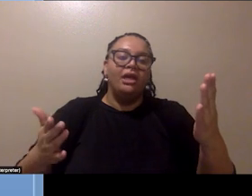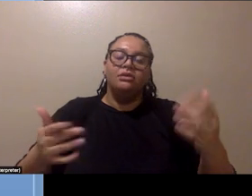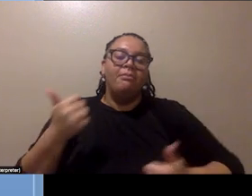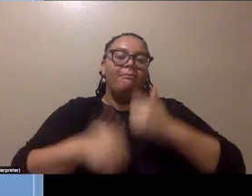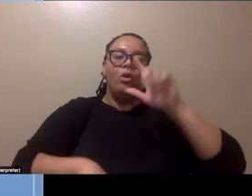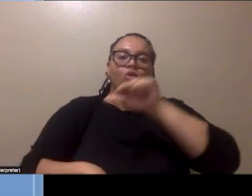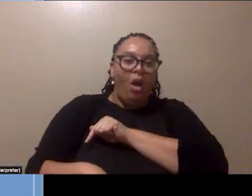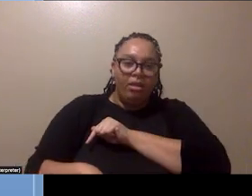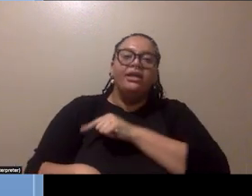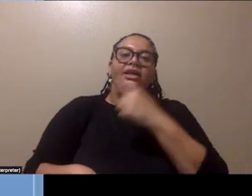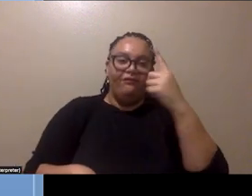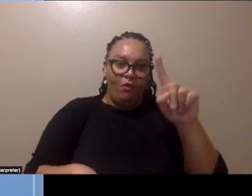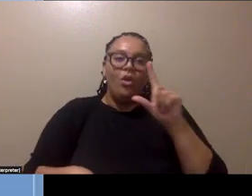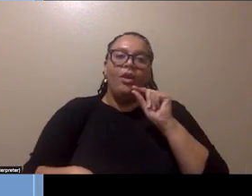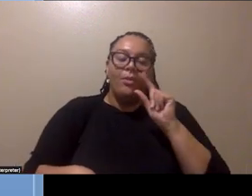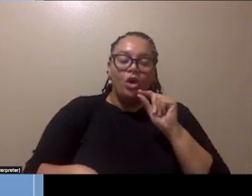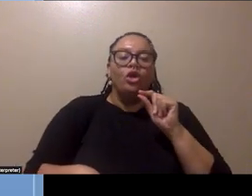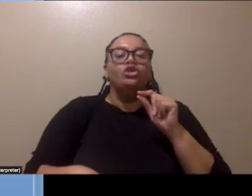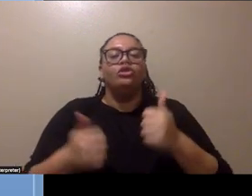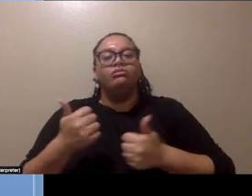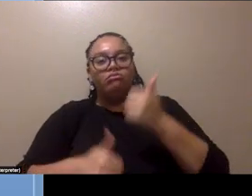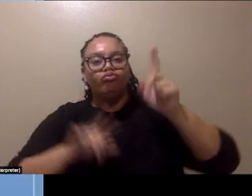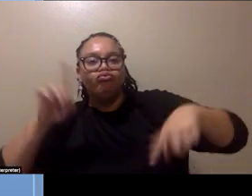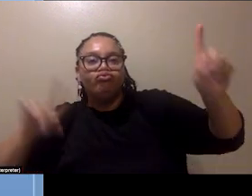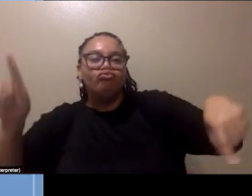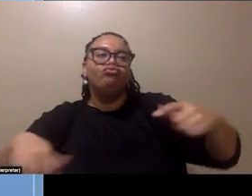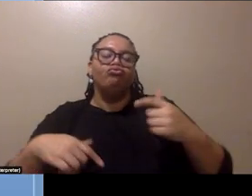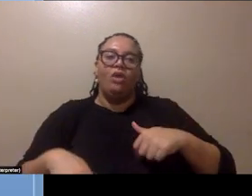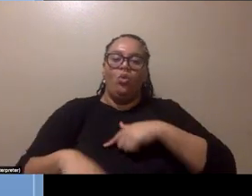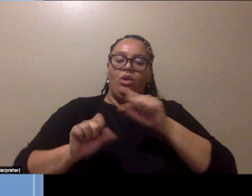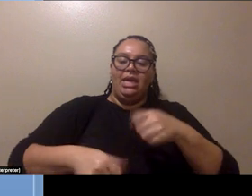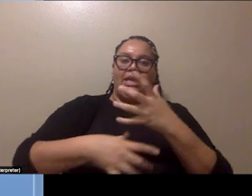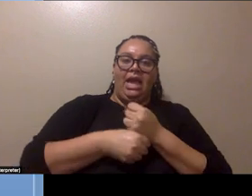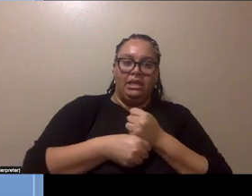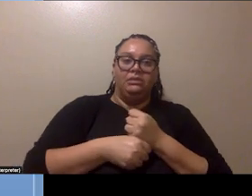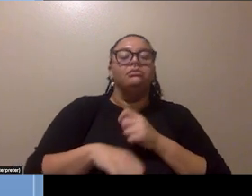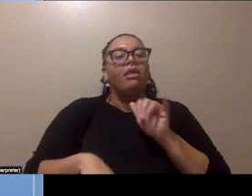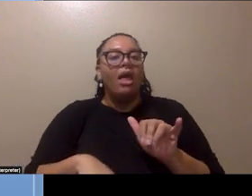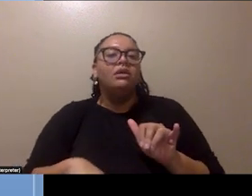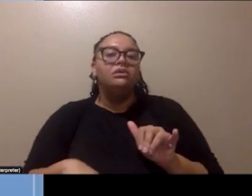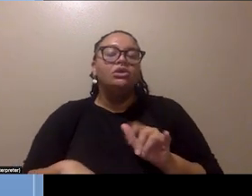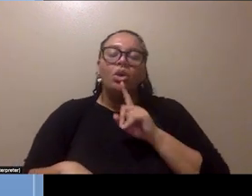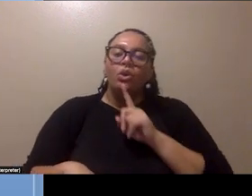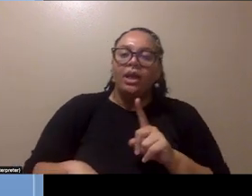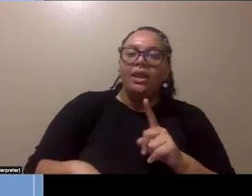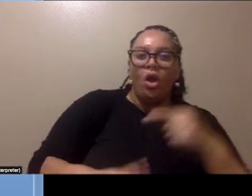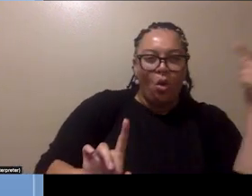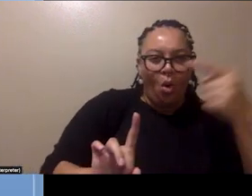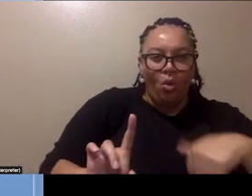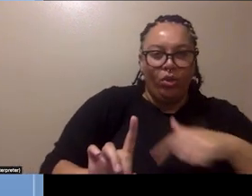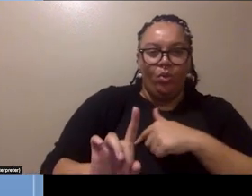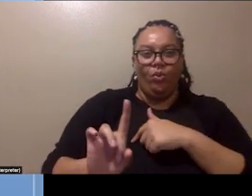to provide the most quality habitat and the most habitat for the most diverse range of species that we can get.